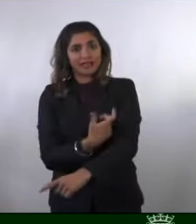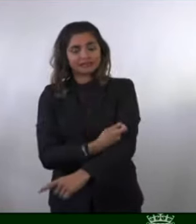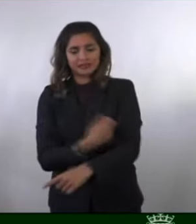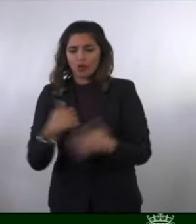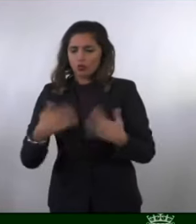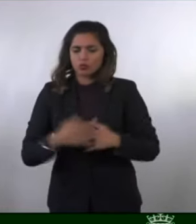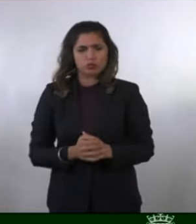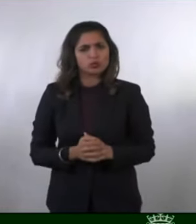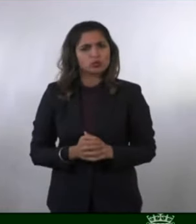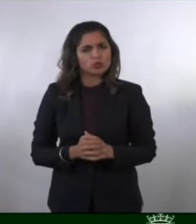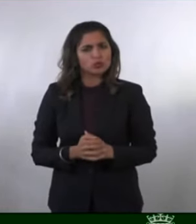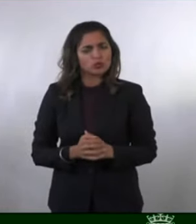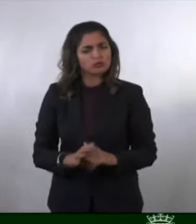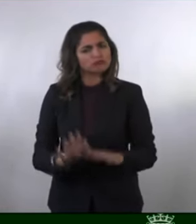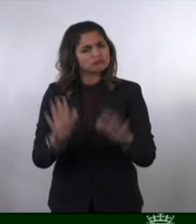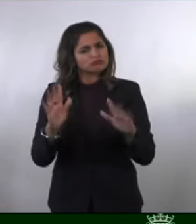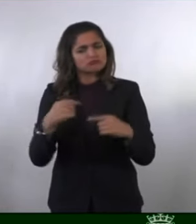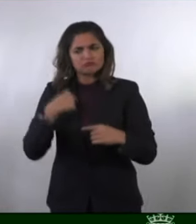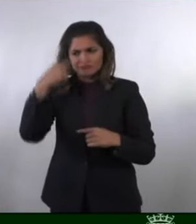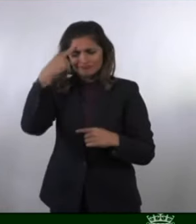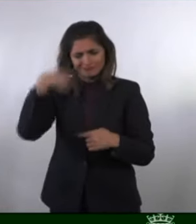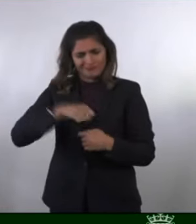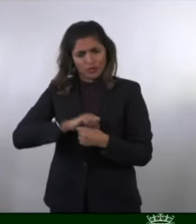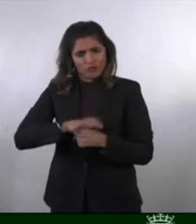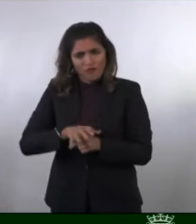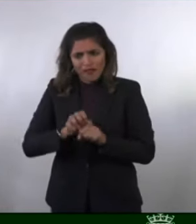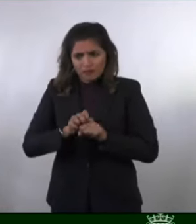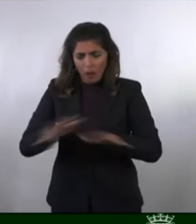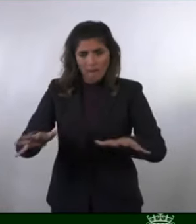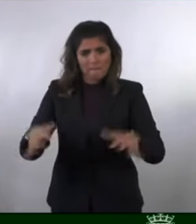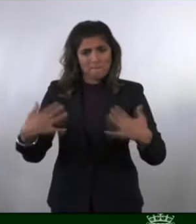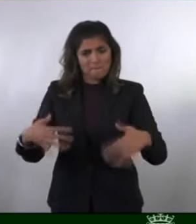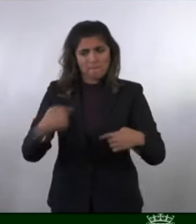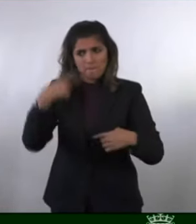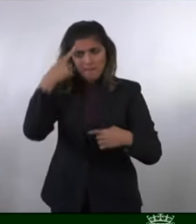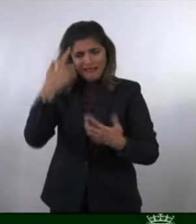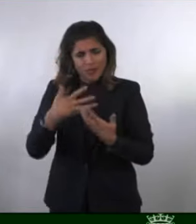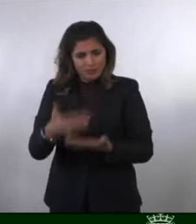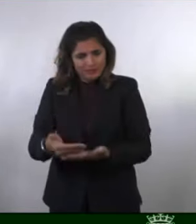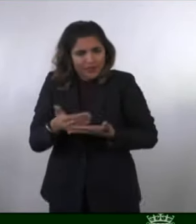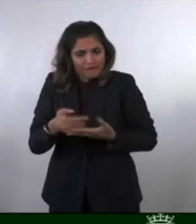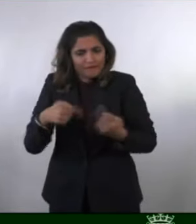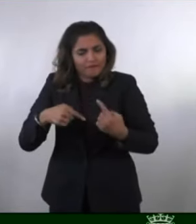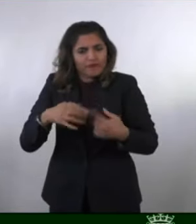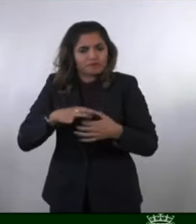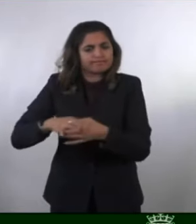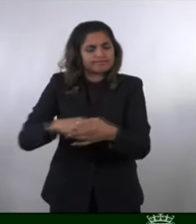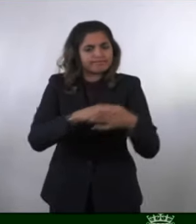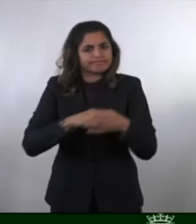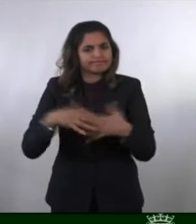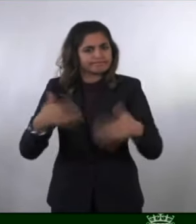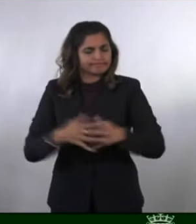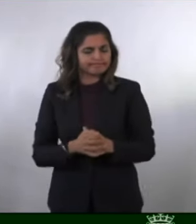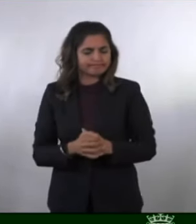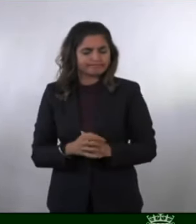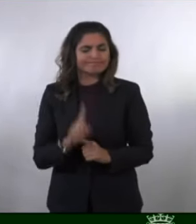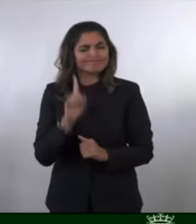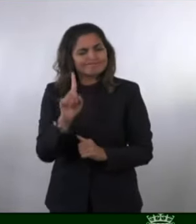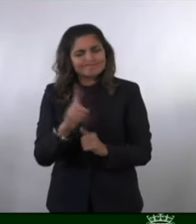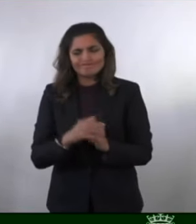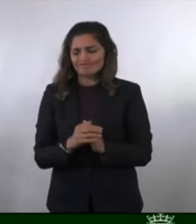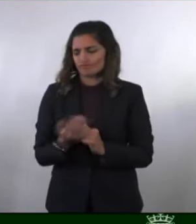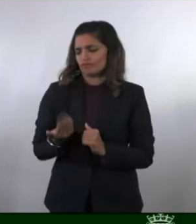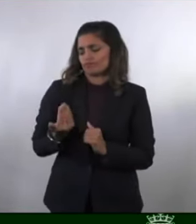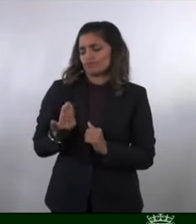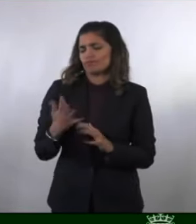pandemic based on the primacy of safety for our society. Far too often in the recent past, expertise